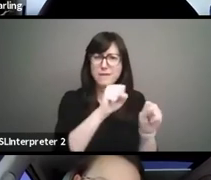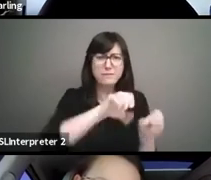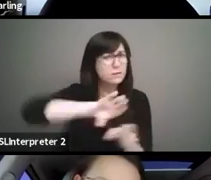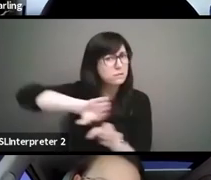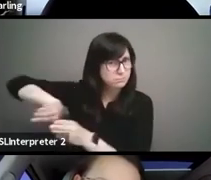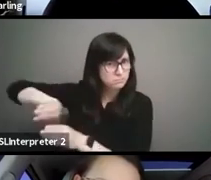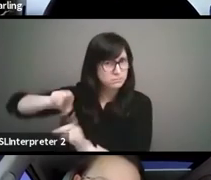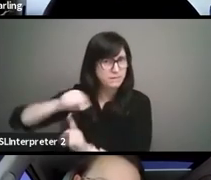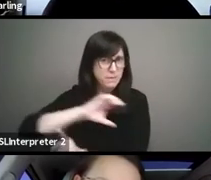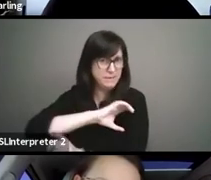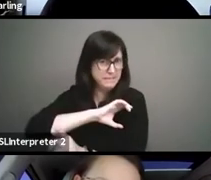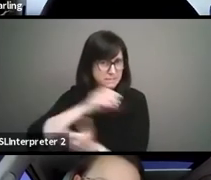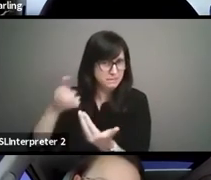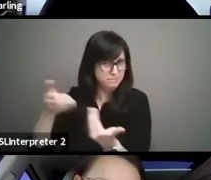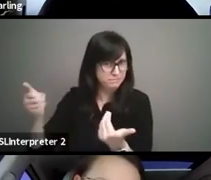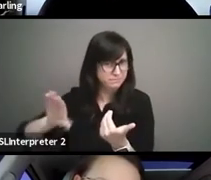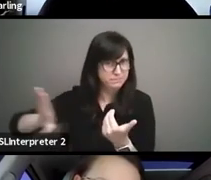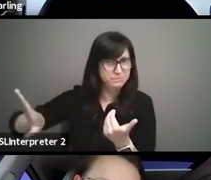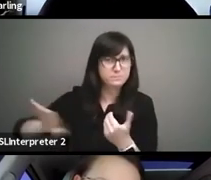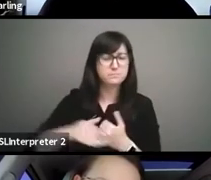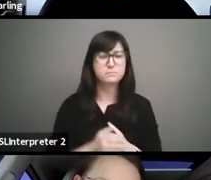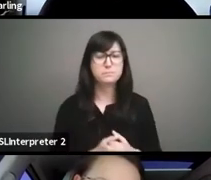live in?